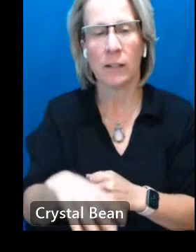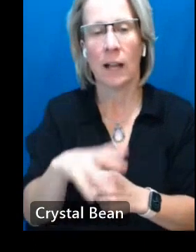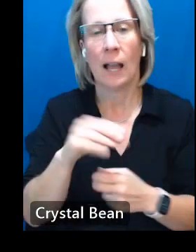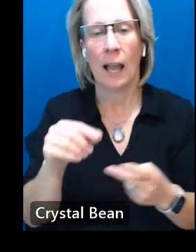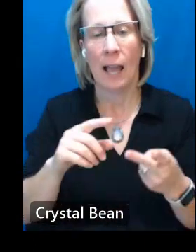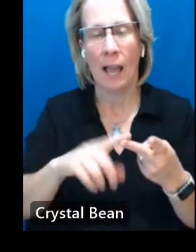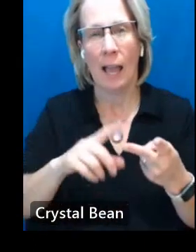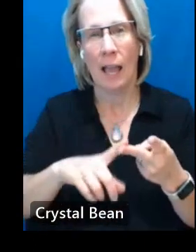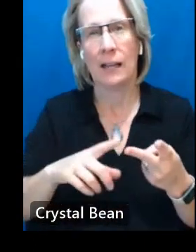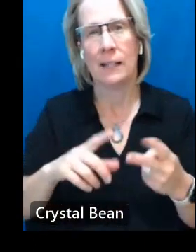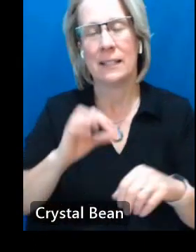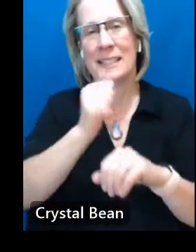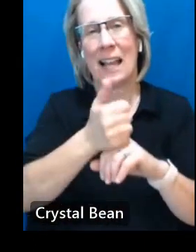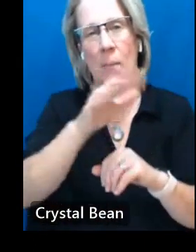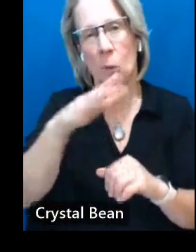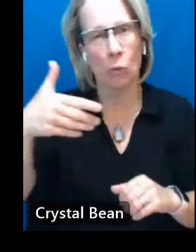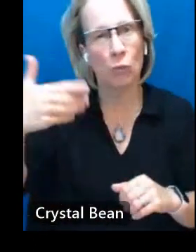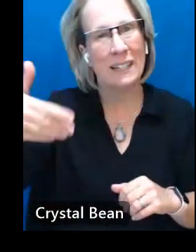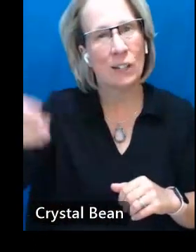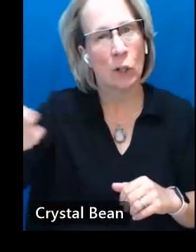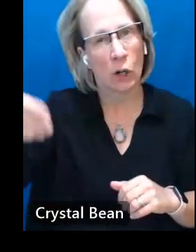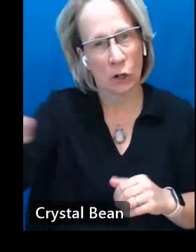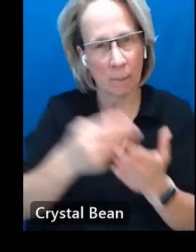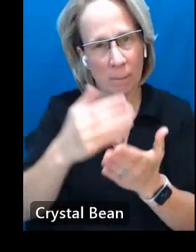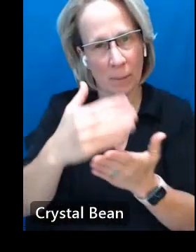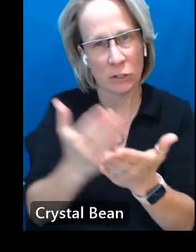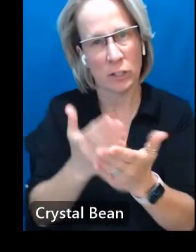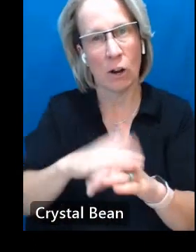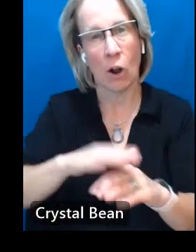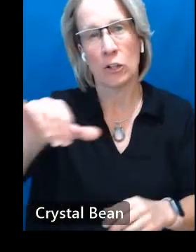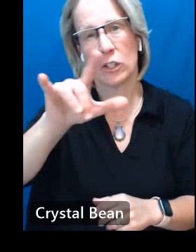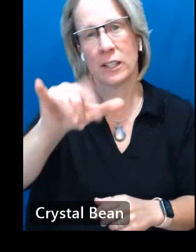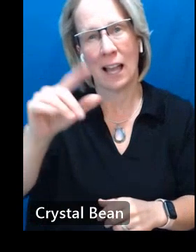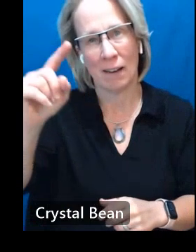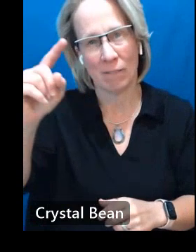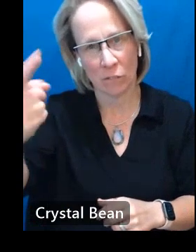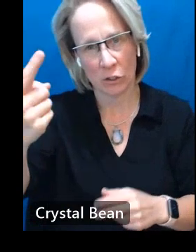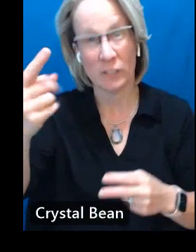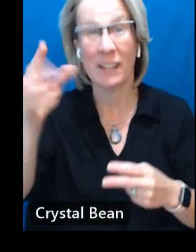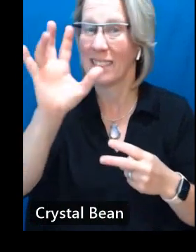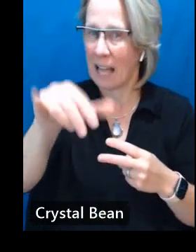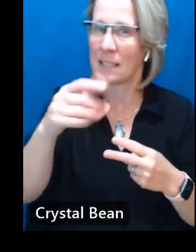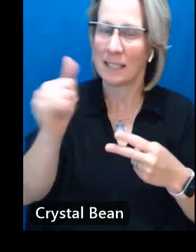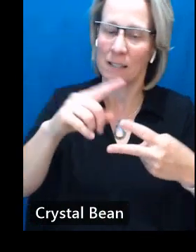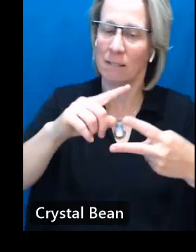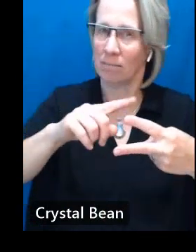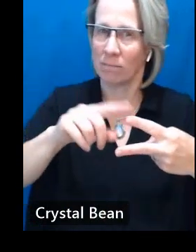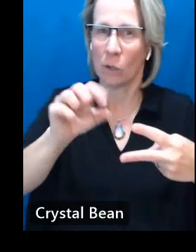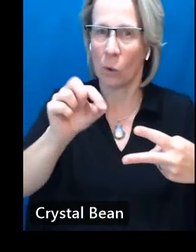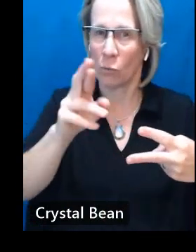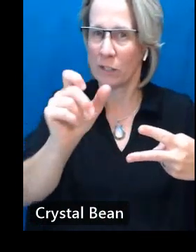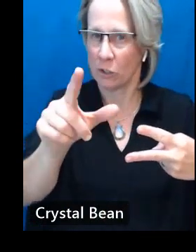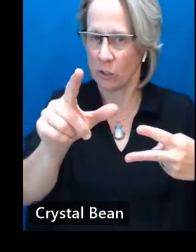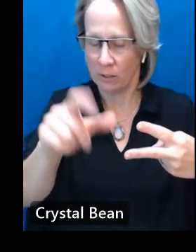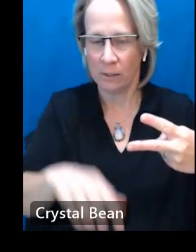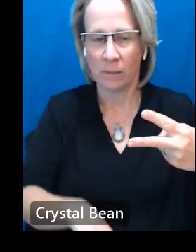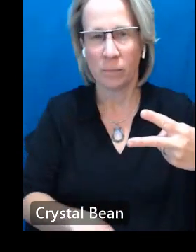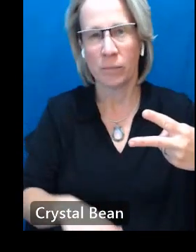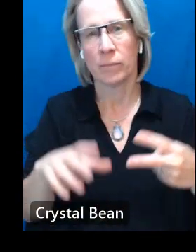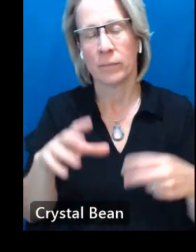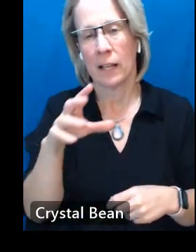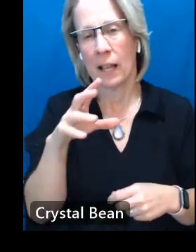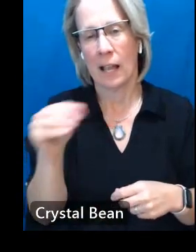your recurring budget on July 1st every year, those are originals, okay? And then also every OPBUD 4